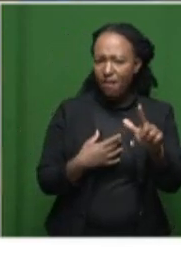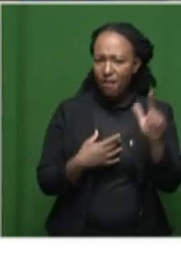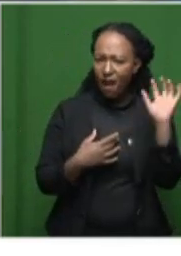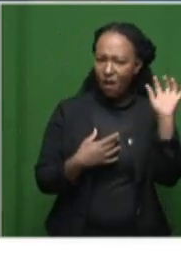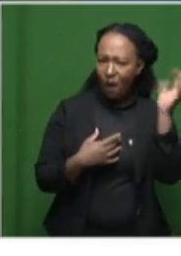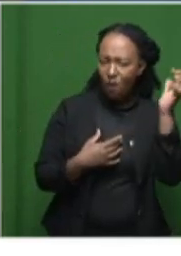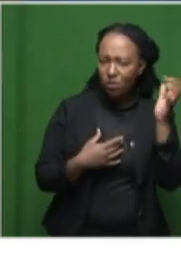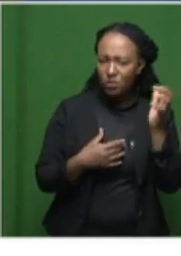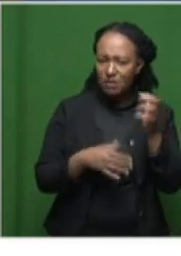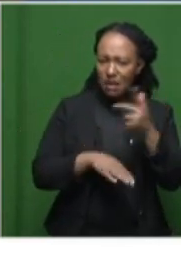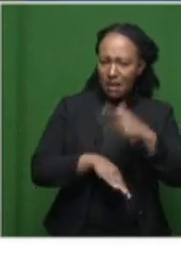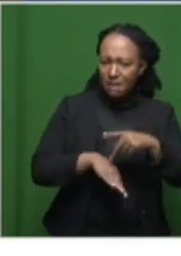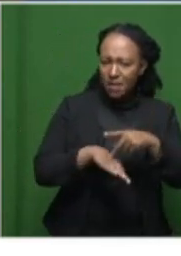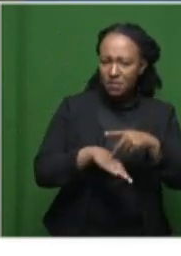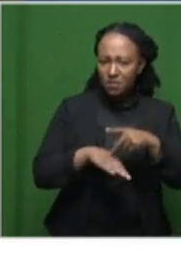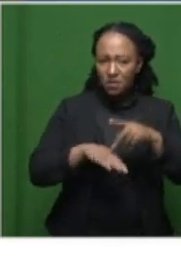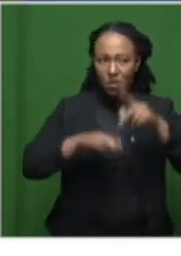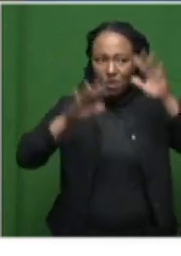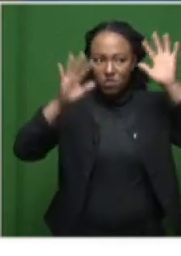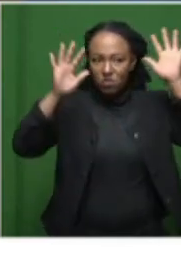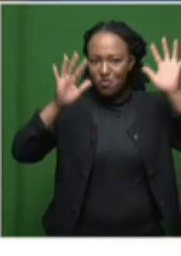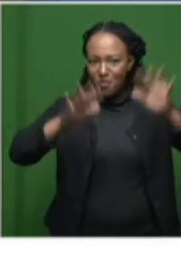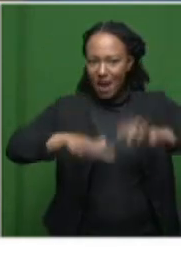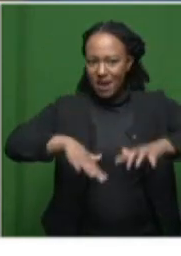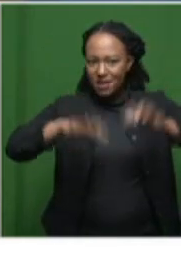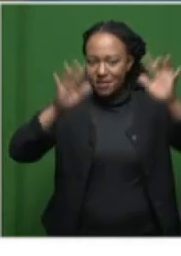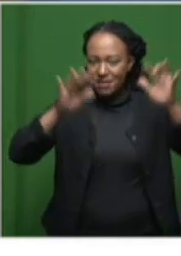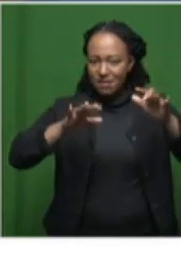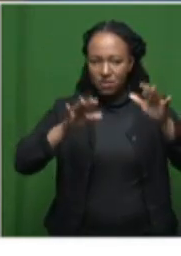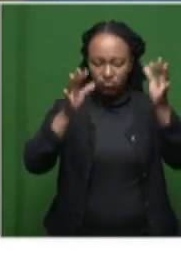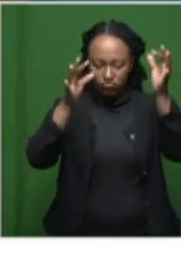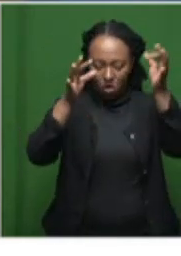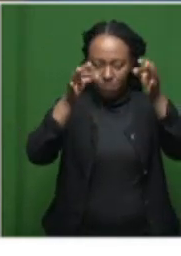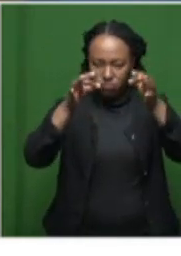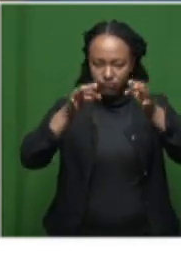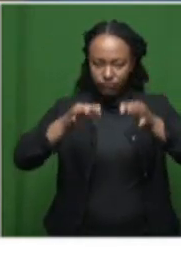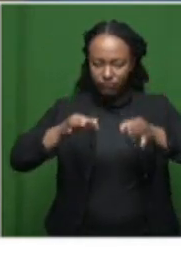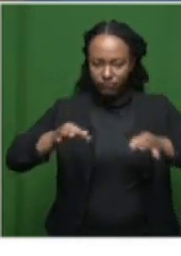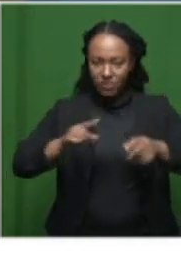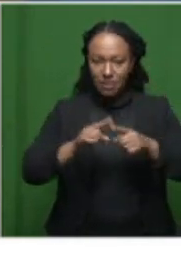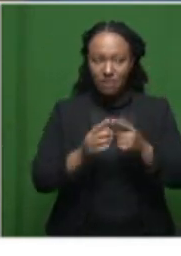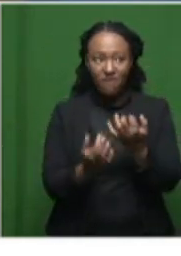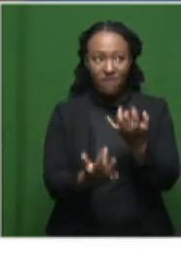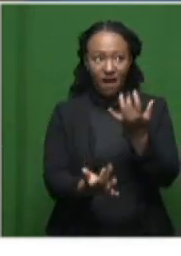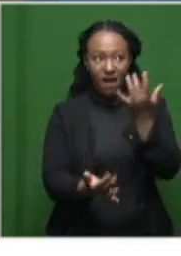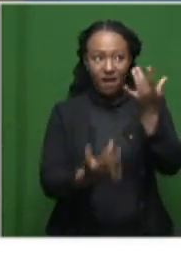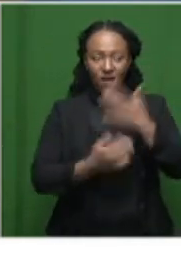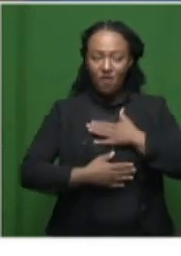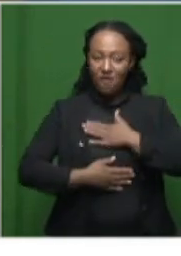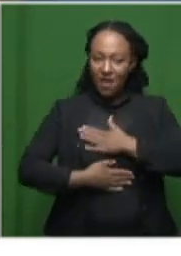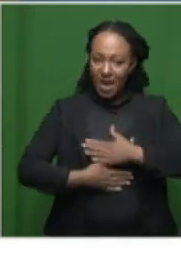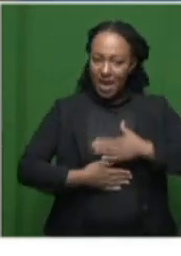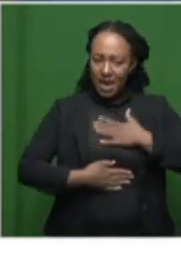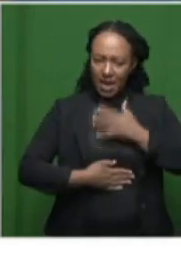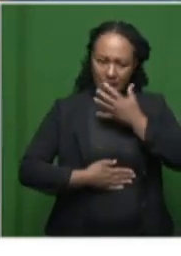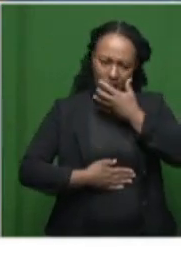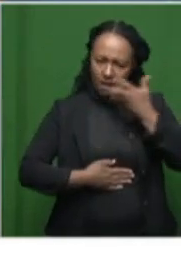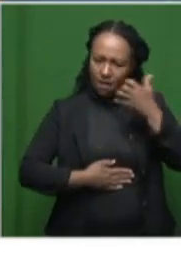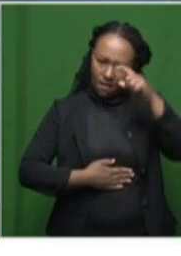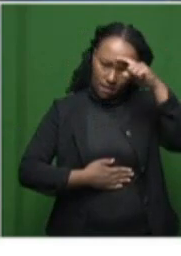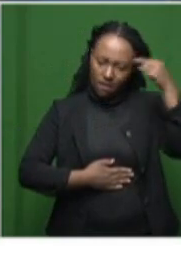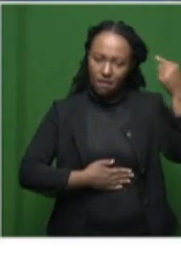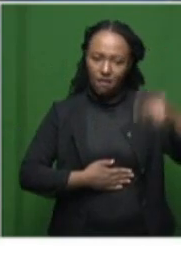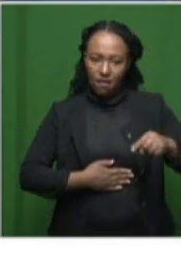it rains, you feel the drops. When there's fire, you feel the heat. It's absolutely fascinating